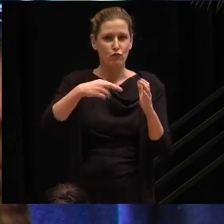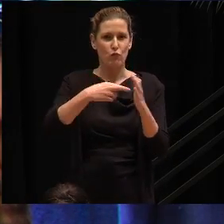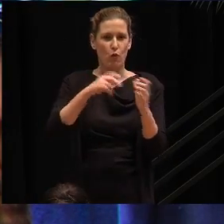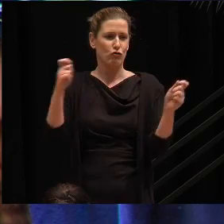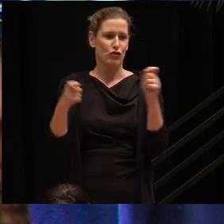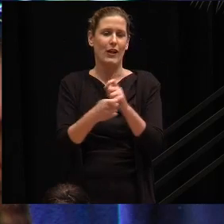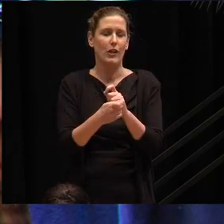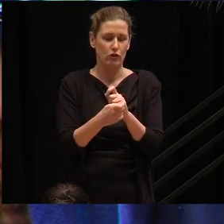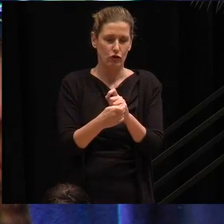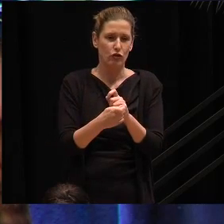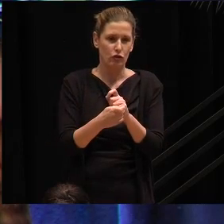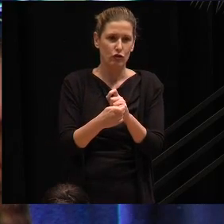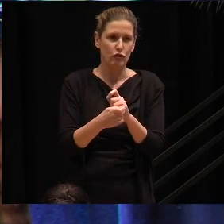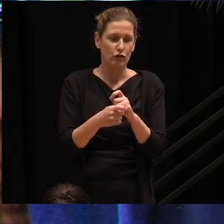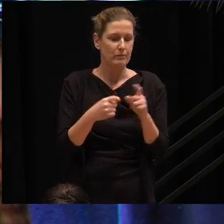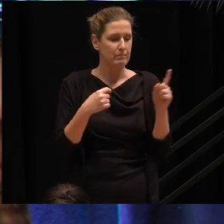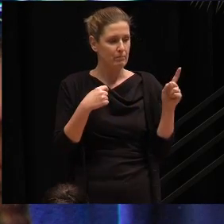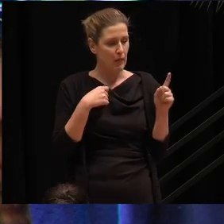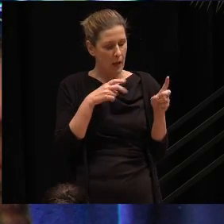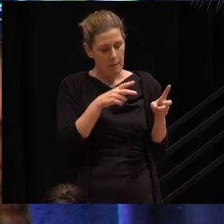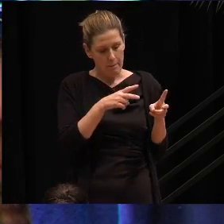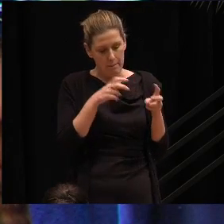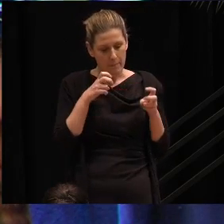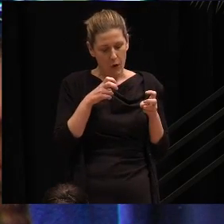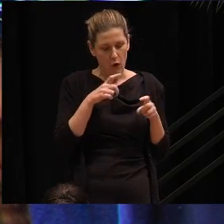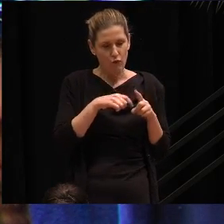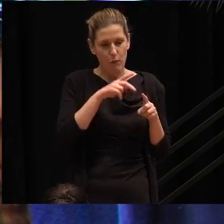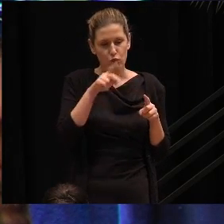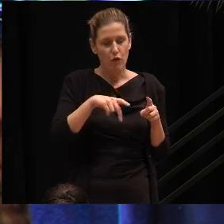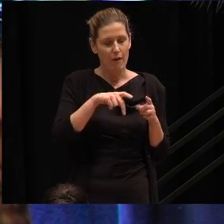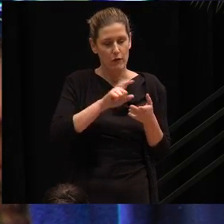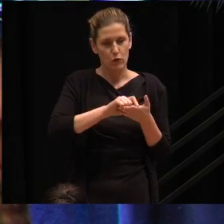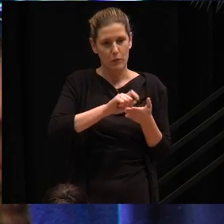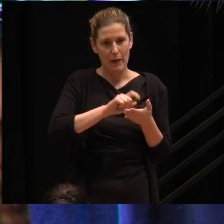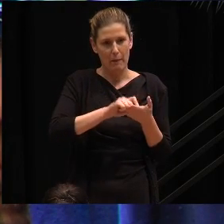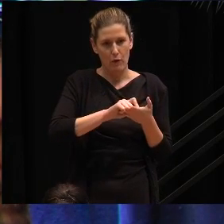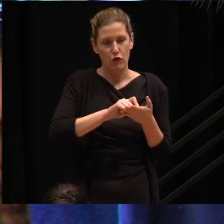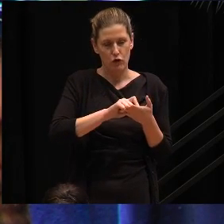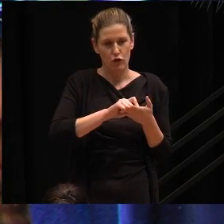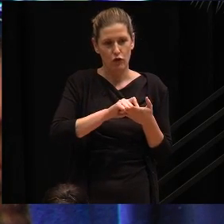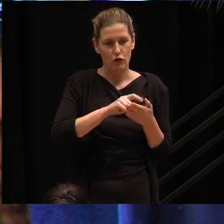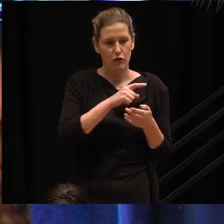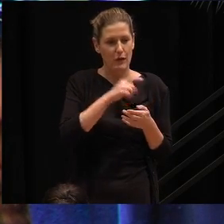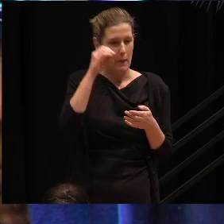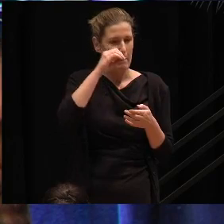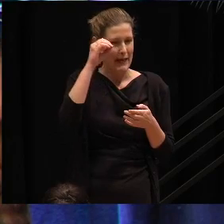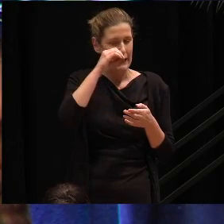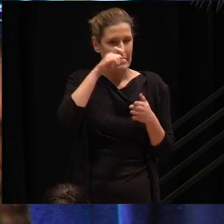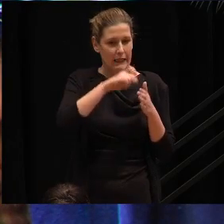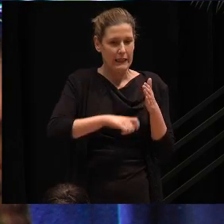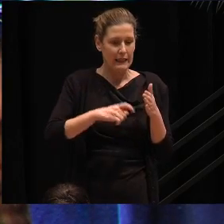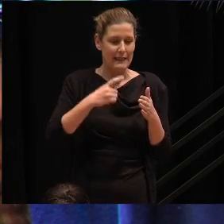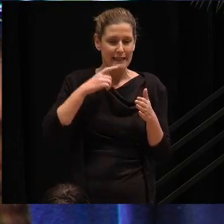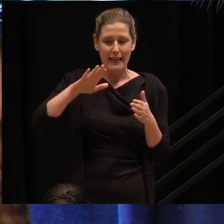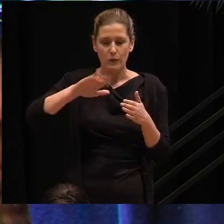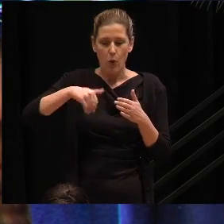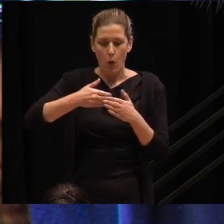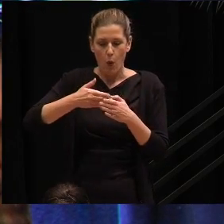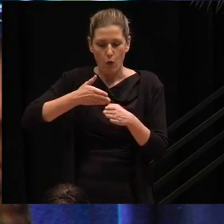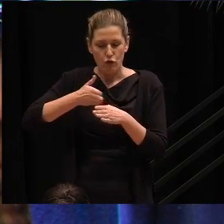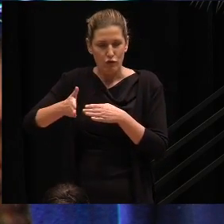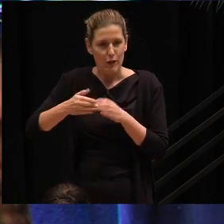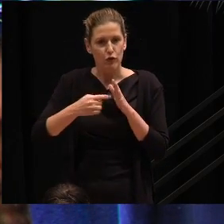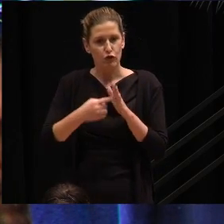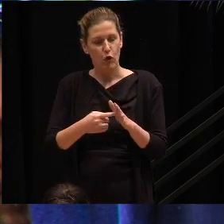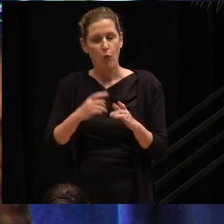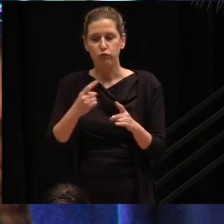this editorial from the Providence Journal, and it says something to this. It says, his whole career has shown that the ordinary rules of